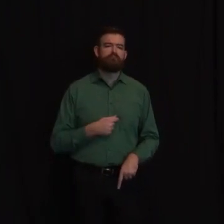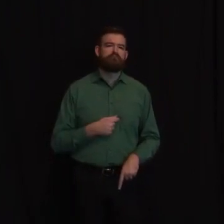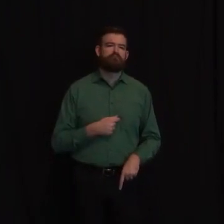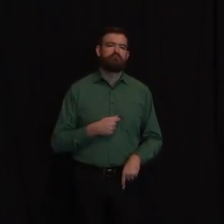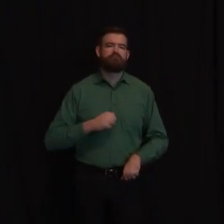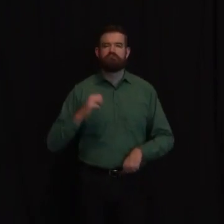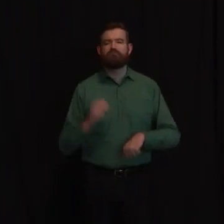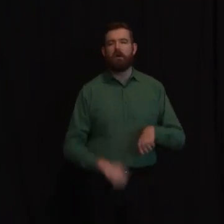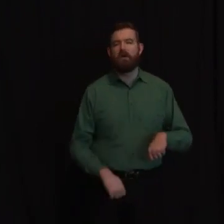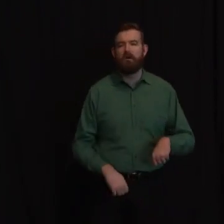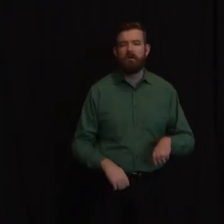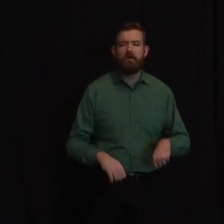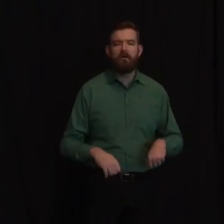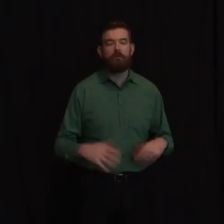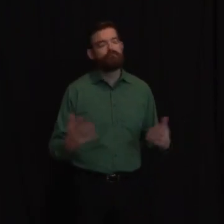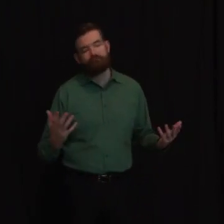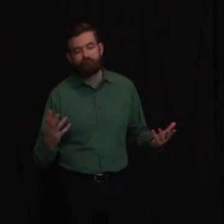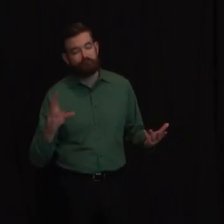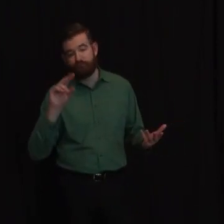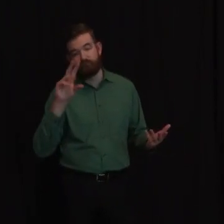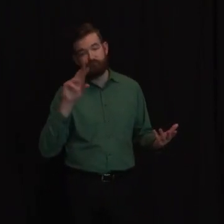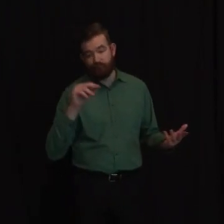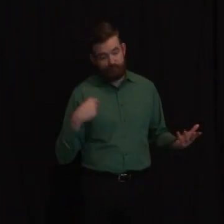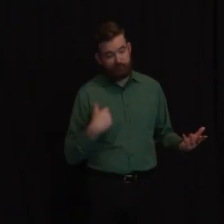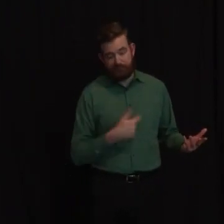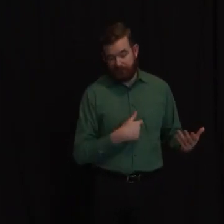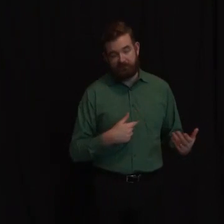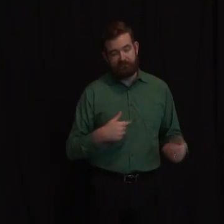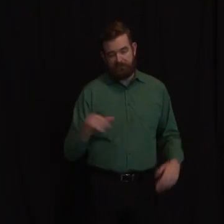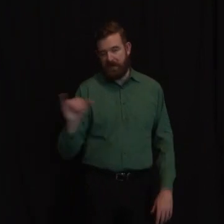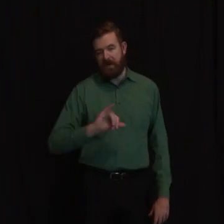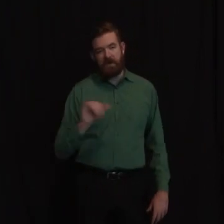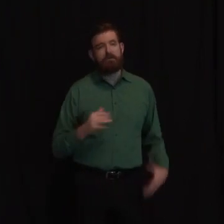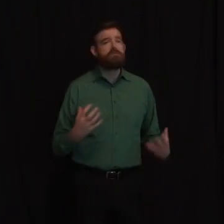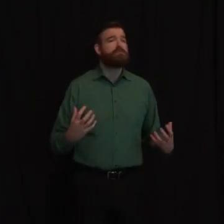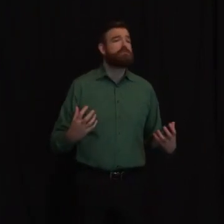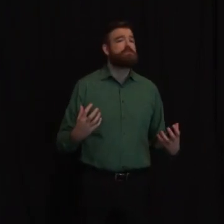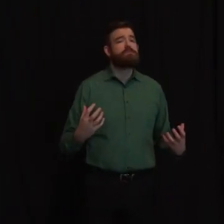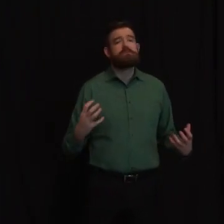to make our decisions based on the facts and based on data and based